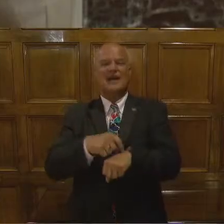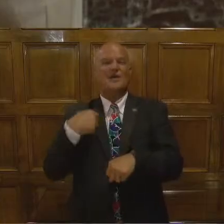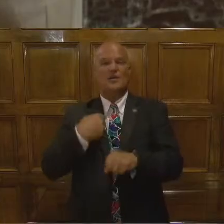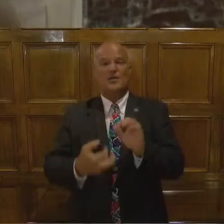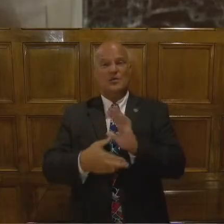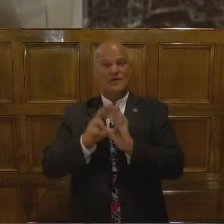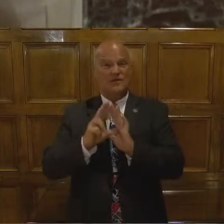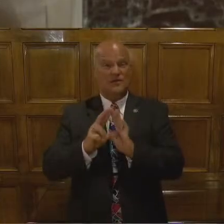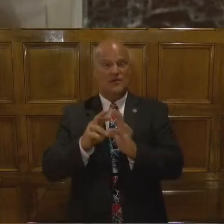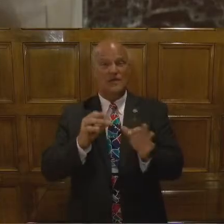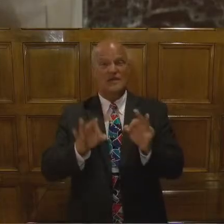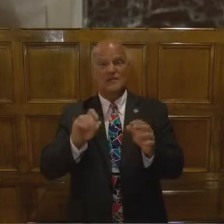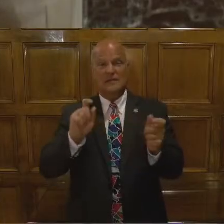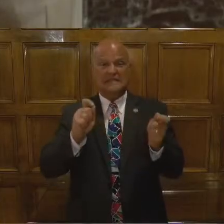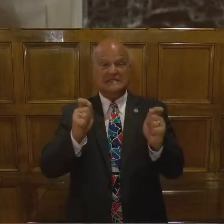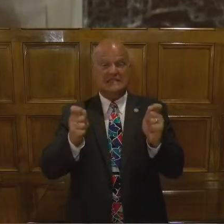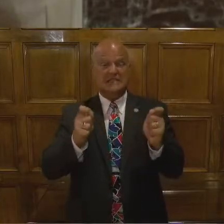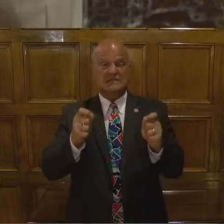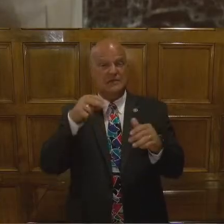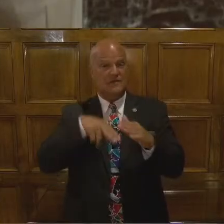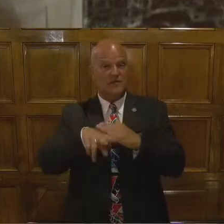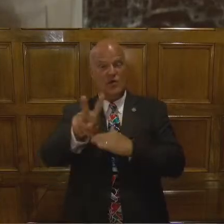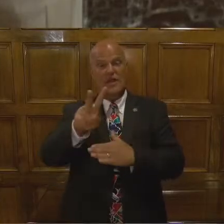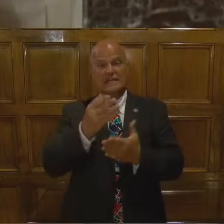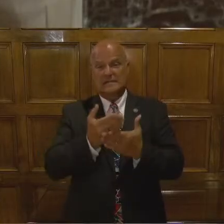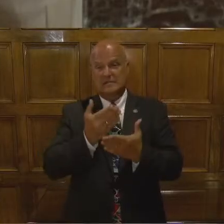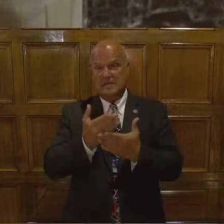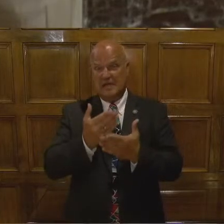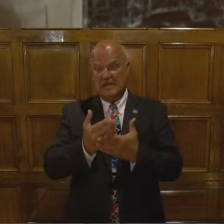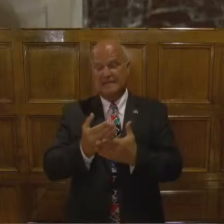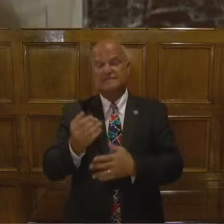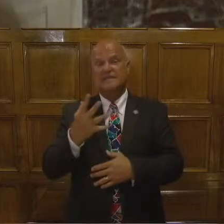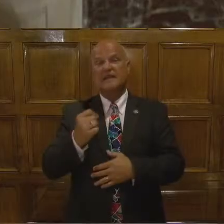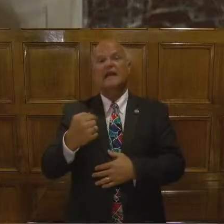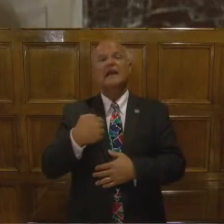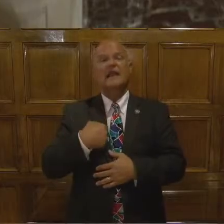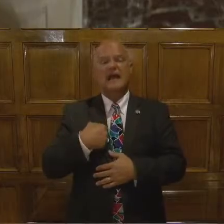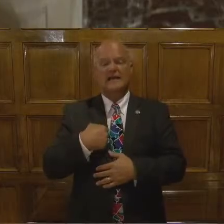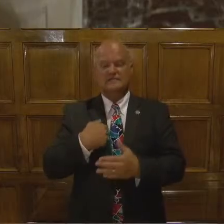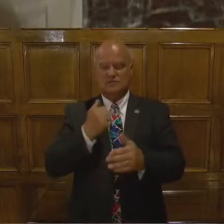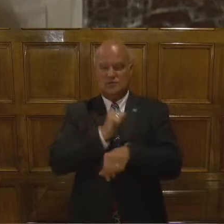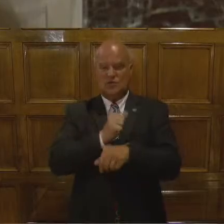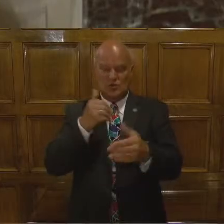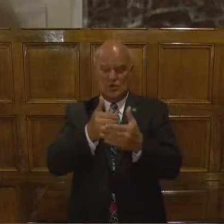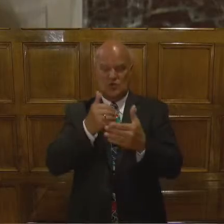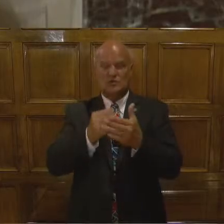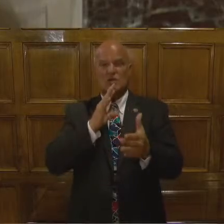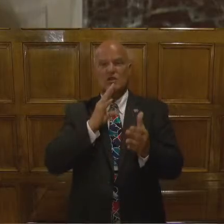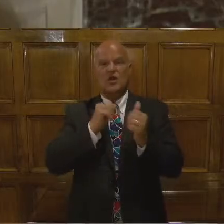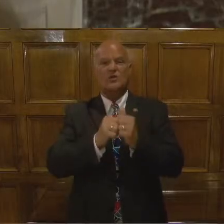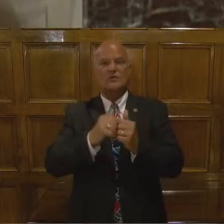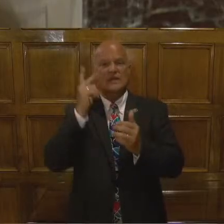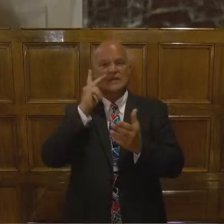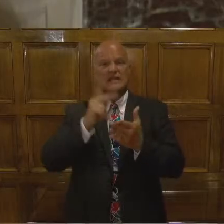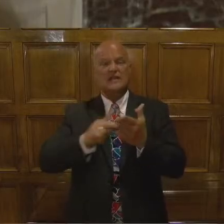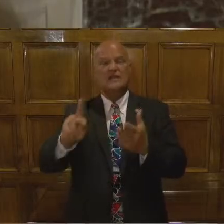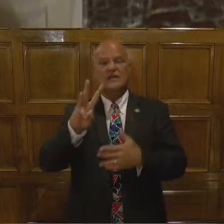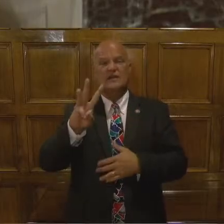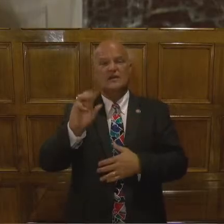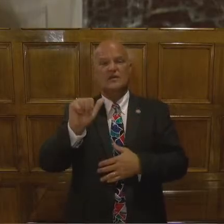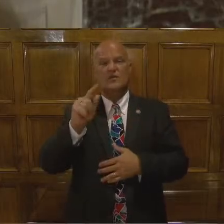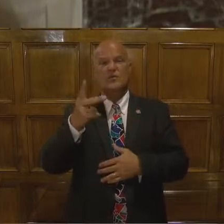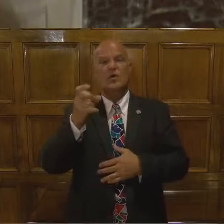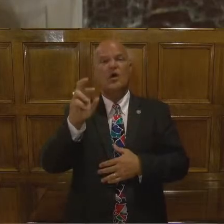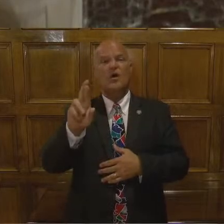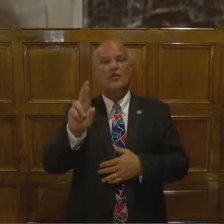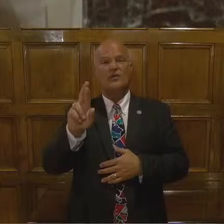review as to whether there should be an adjustment in the forecast. And I have worked closely, talked with Secretary Walther, and I've